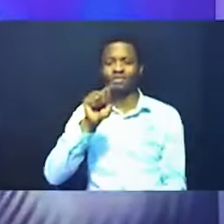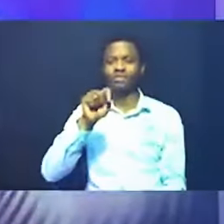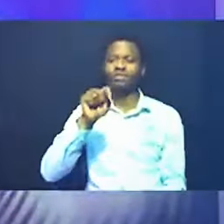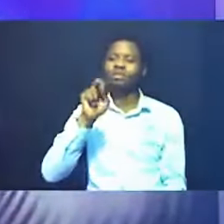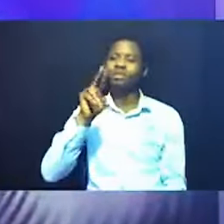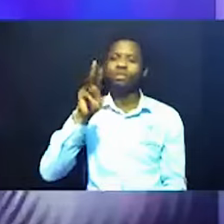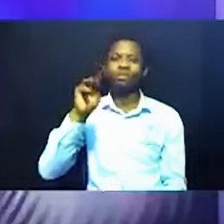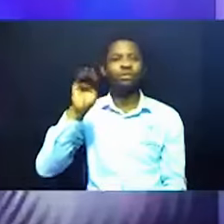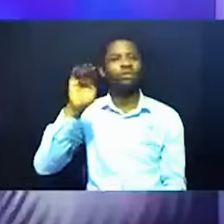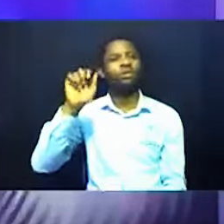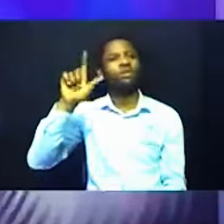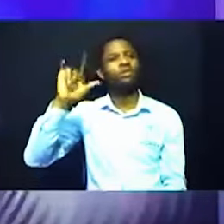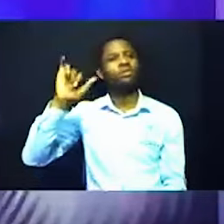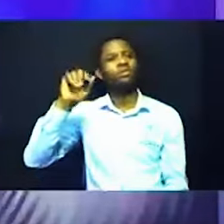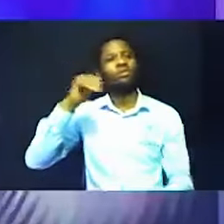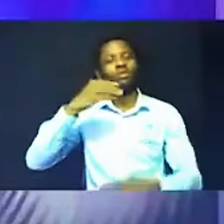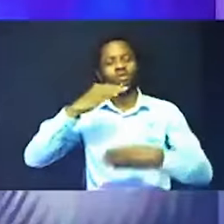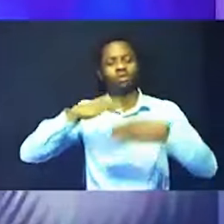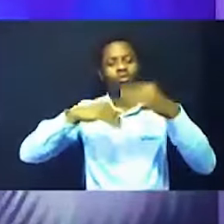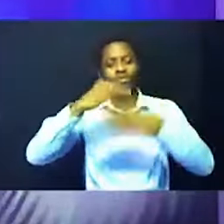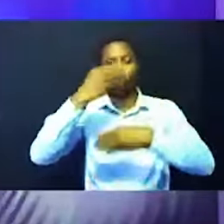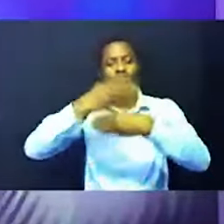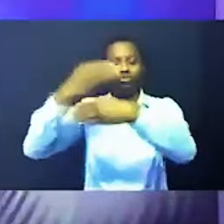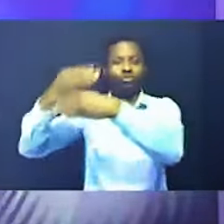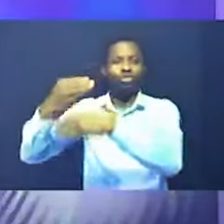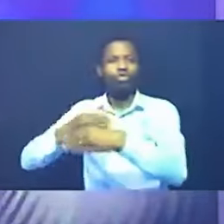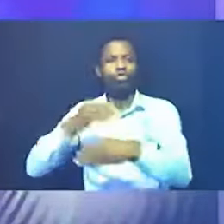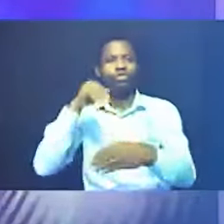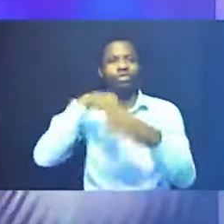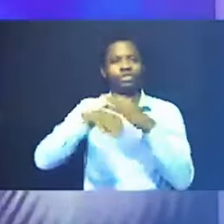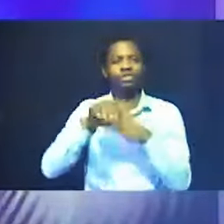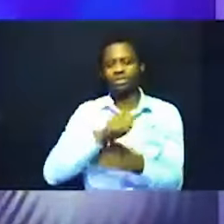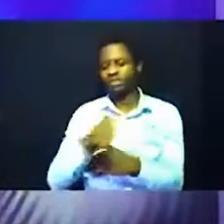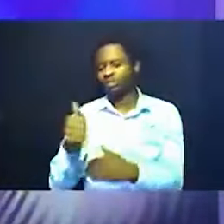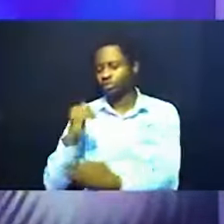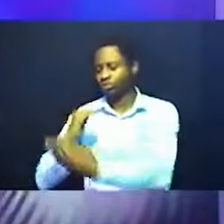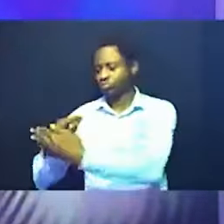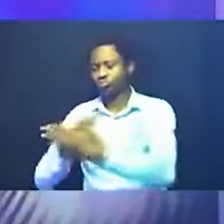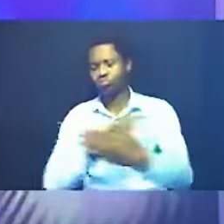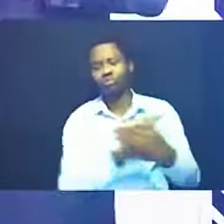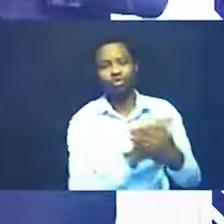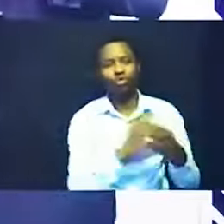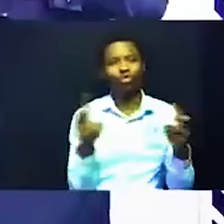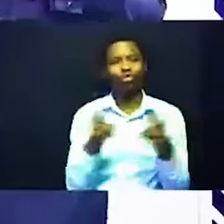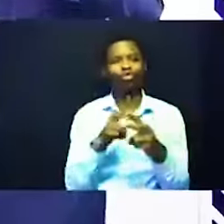path so that our ministry will not be discredited